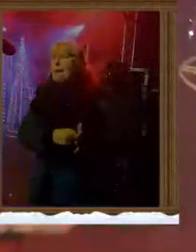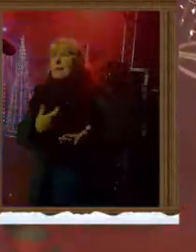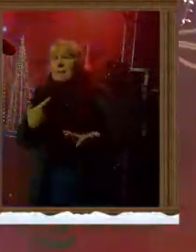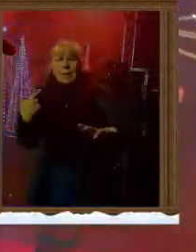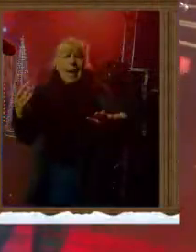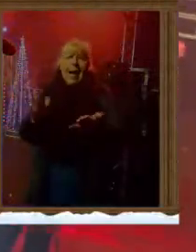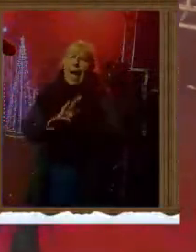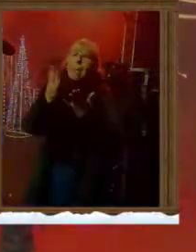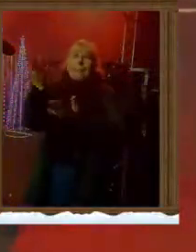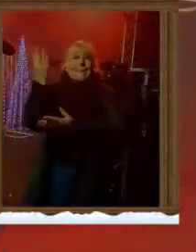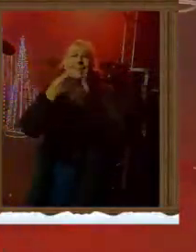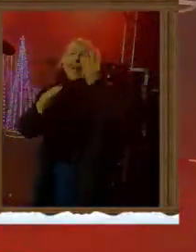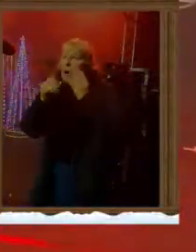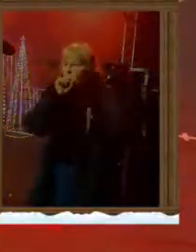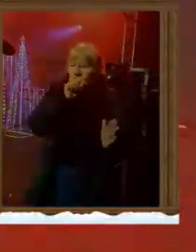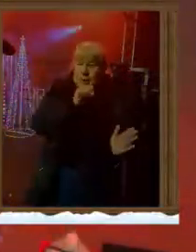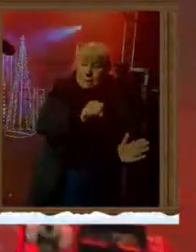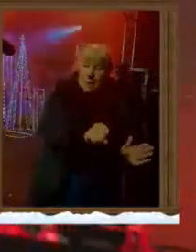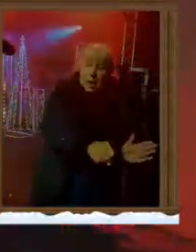happy sound.